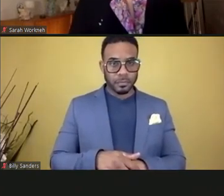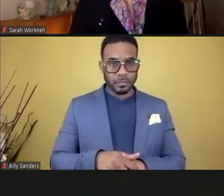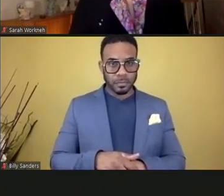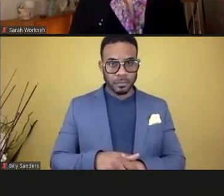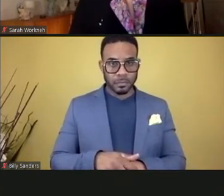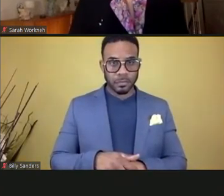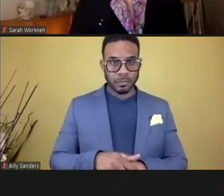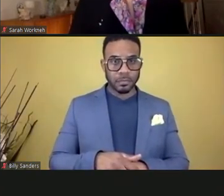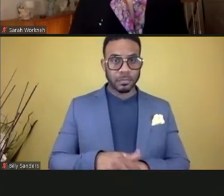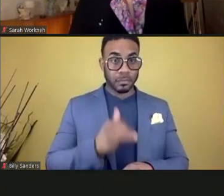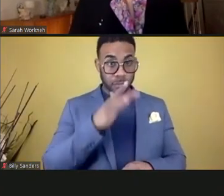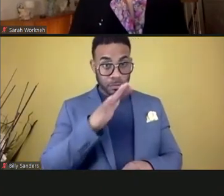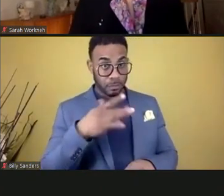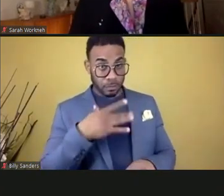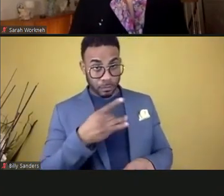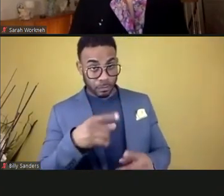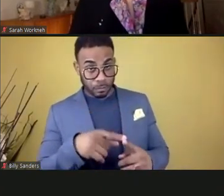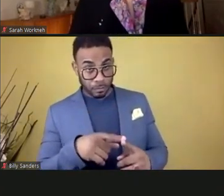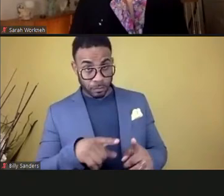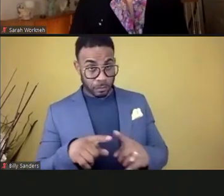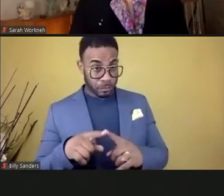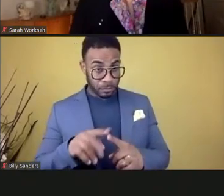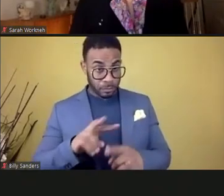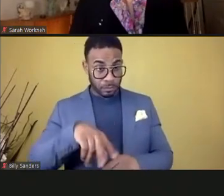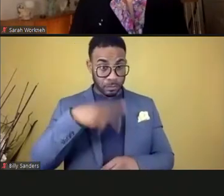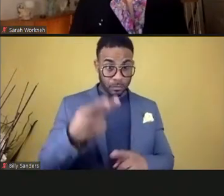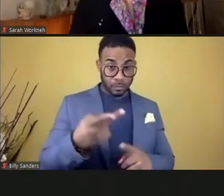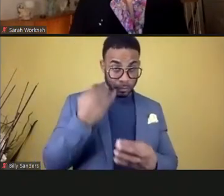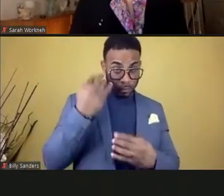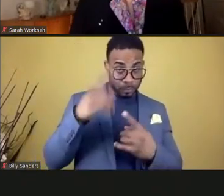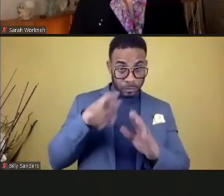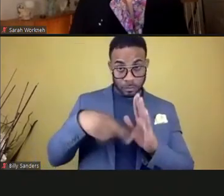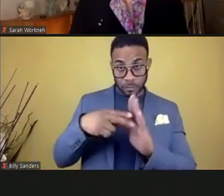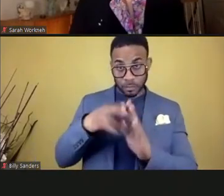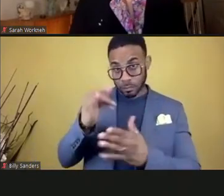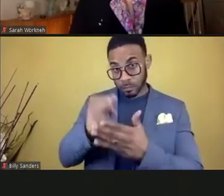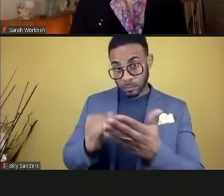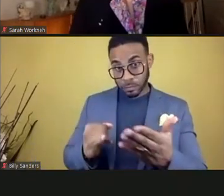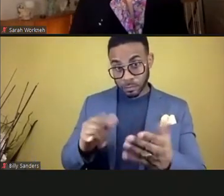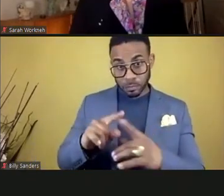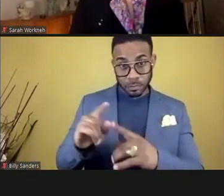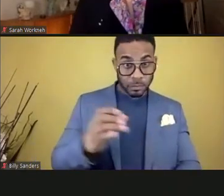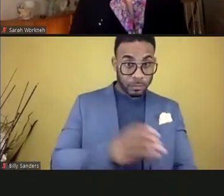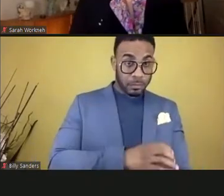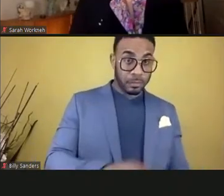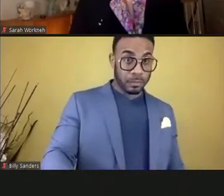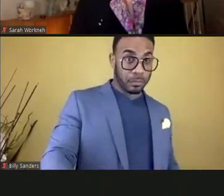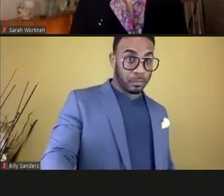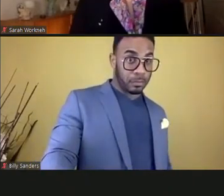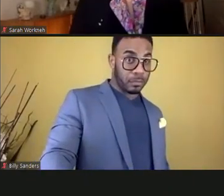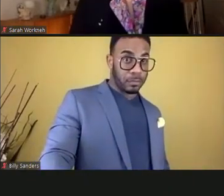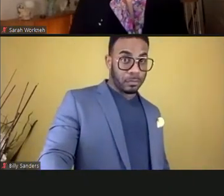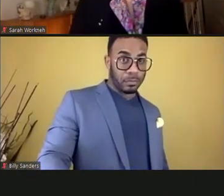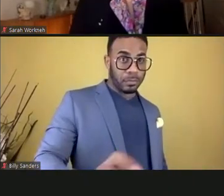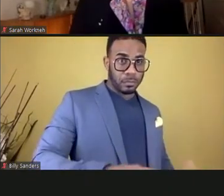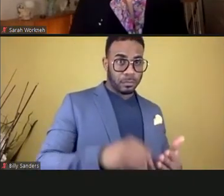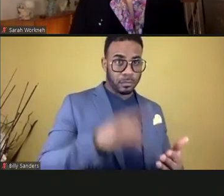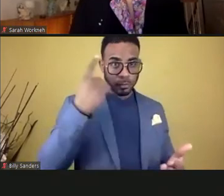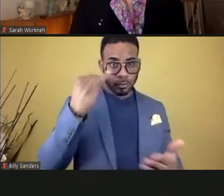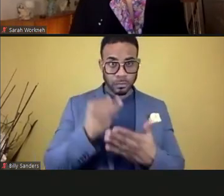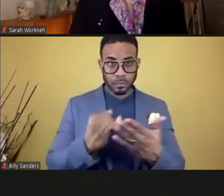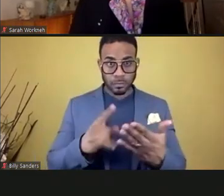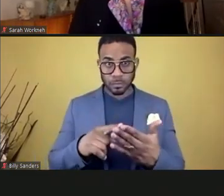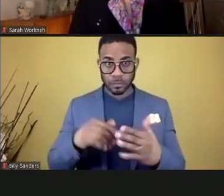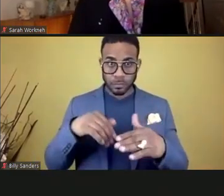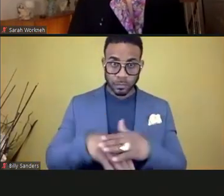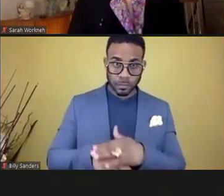Would anyone like to also flip that and think about the role of the artist as a power role and what it means for the artist to